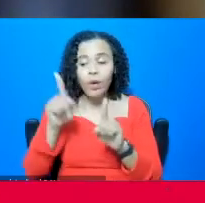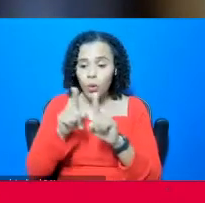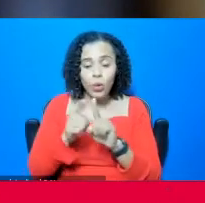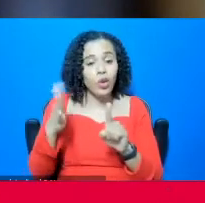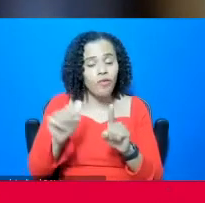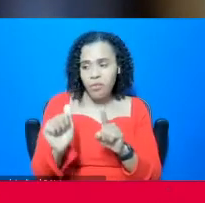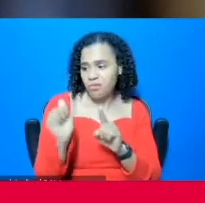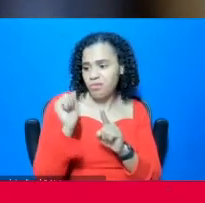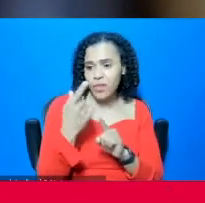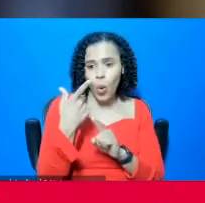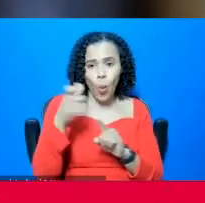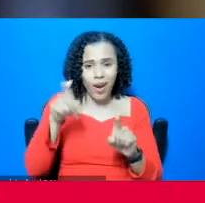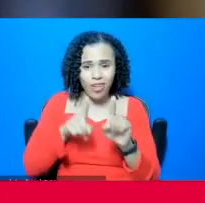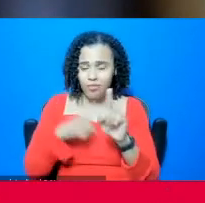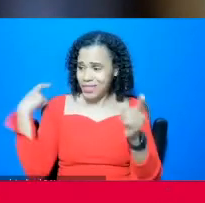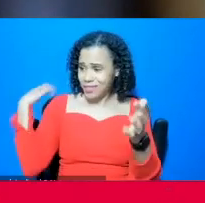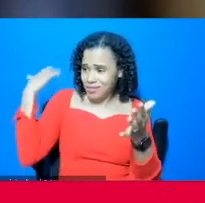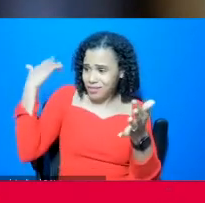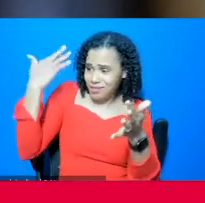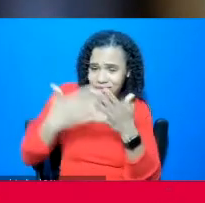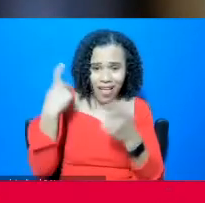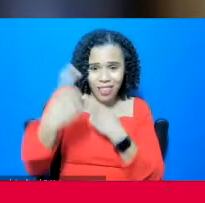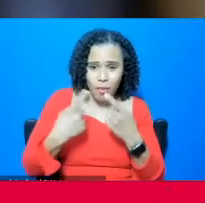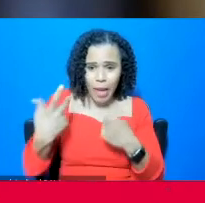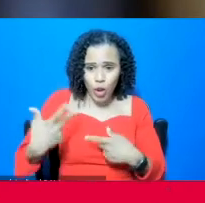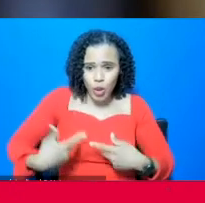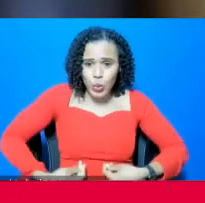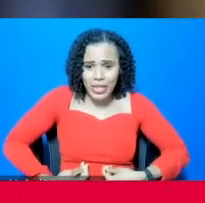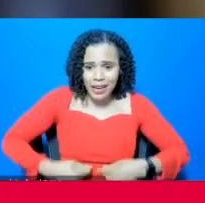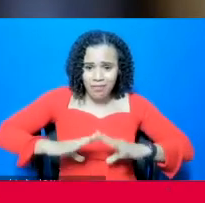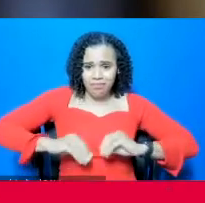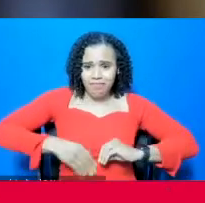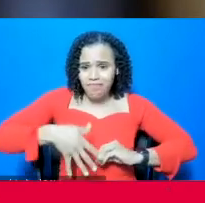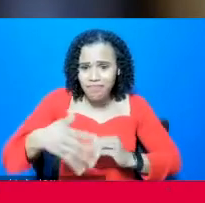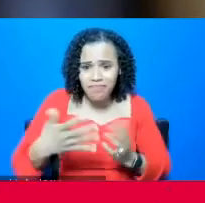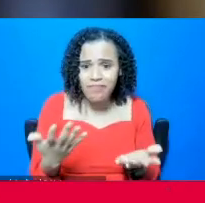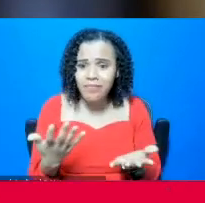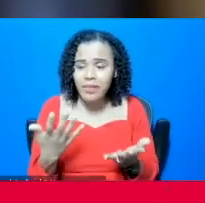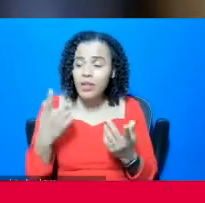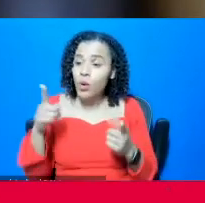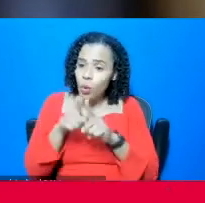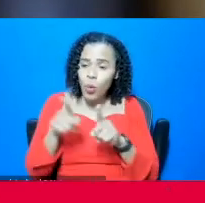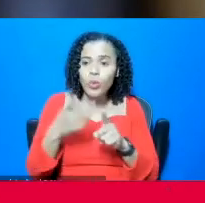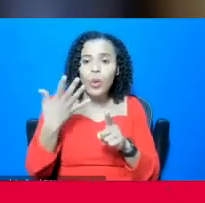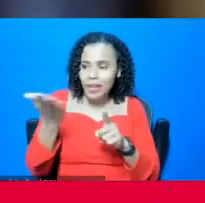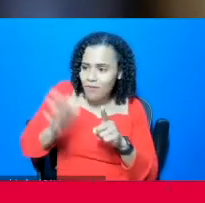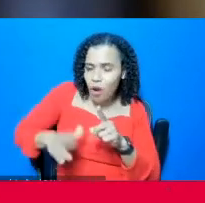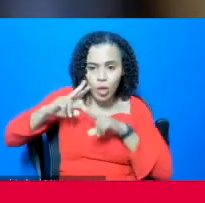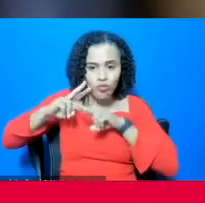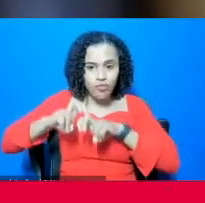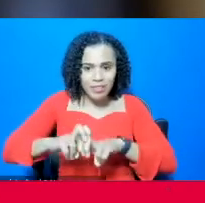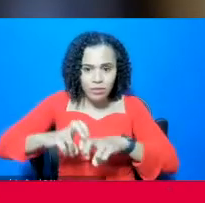last 100 years of eugenics based rhetoric, but it also came from the research that's developed. We've been